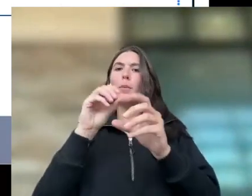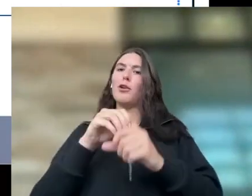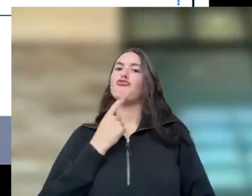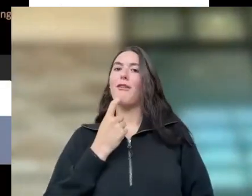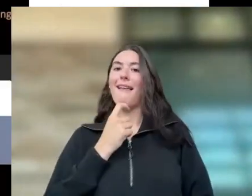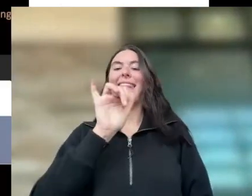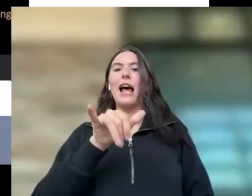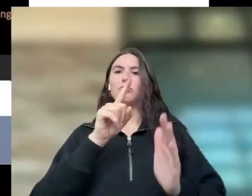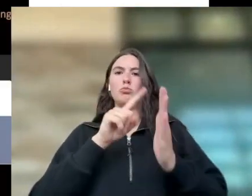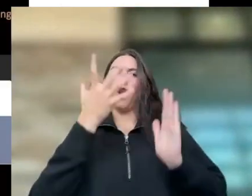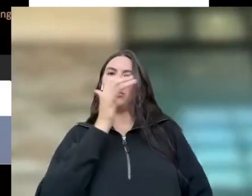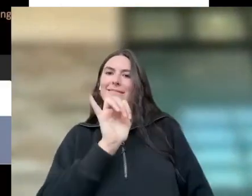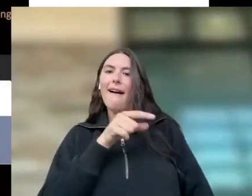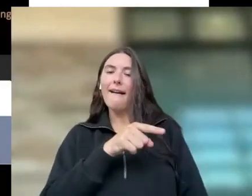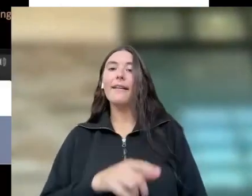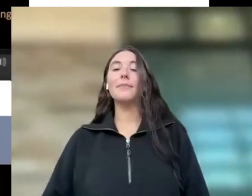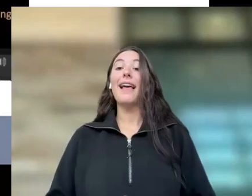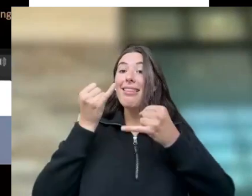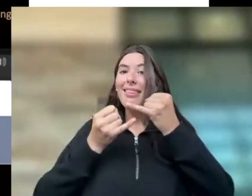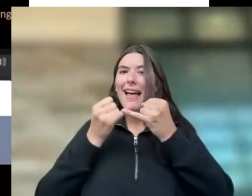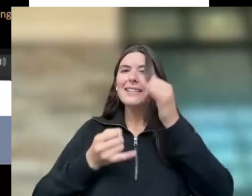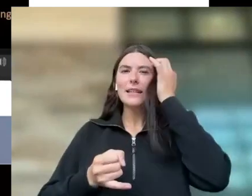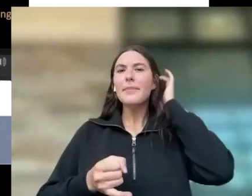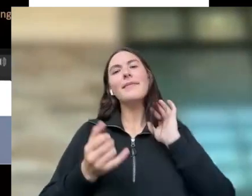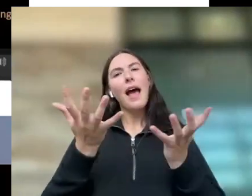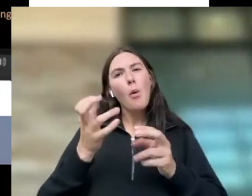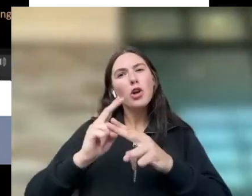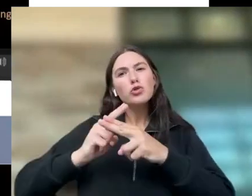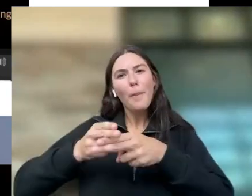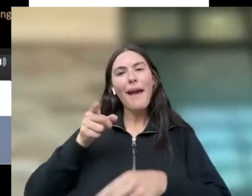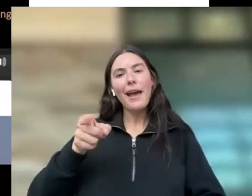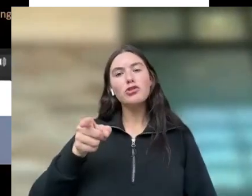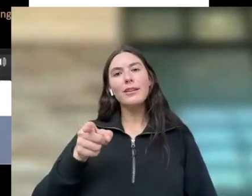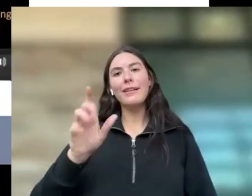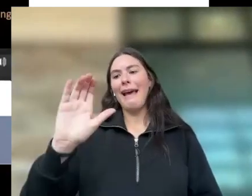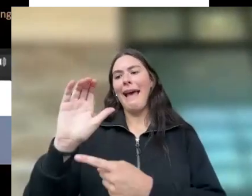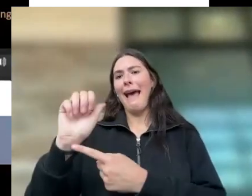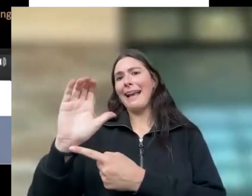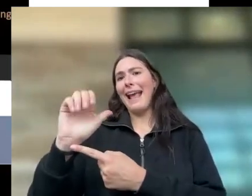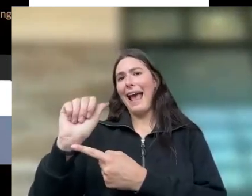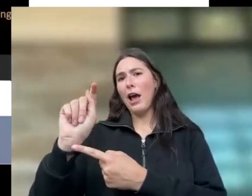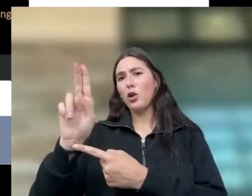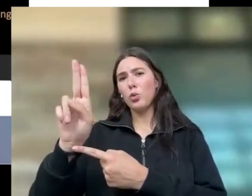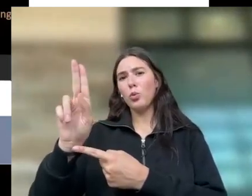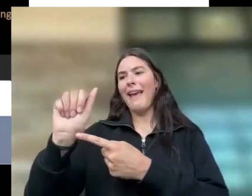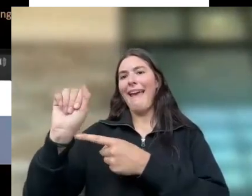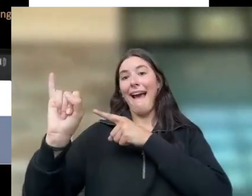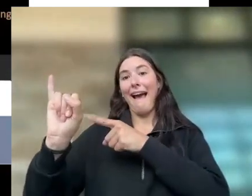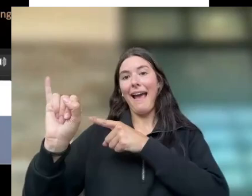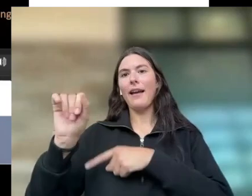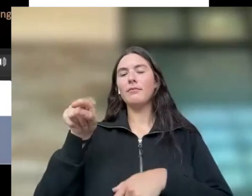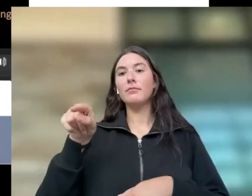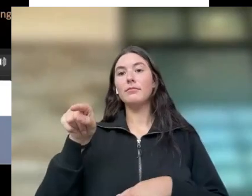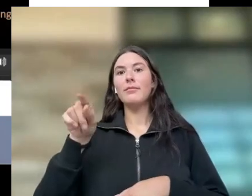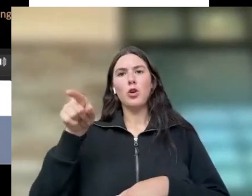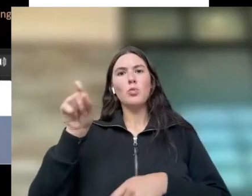what it looks like. And lastly, I want to mention Akadu AI. This tool, if you go to acadu.ai, you